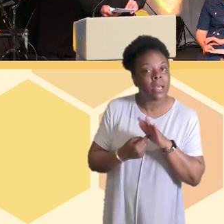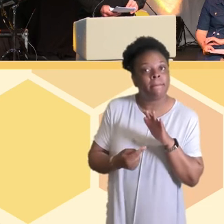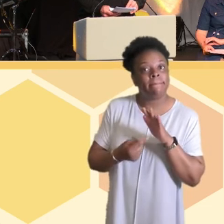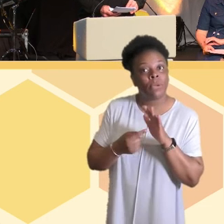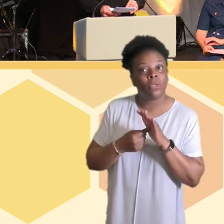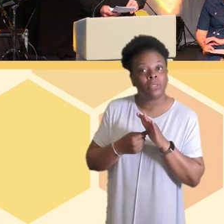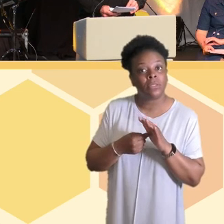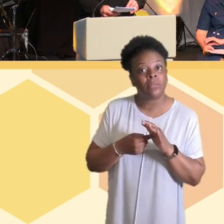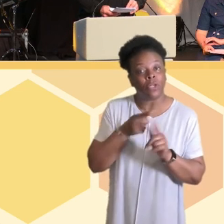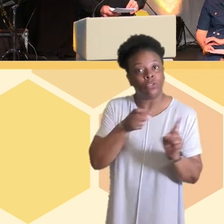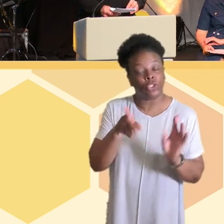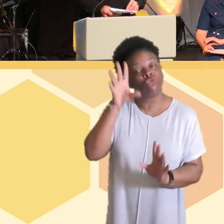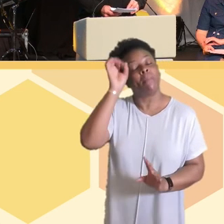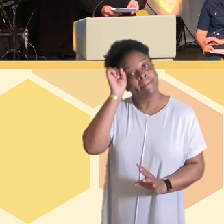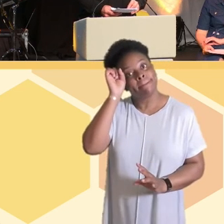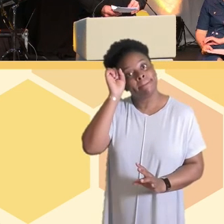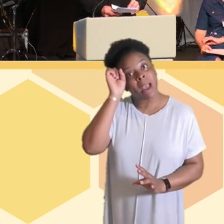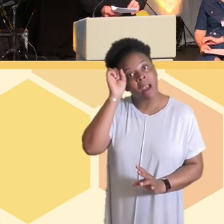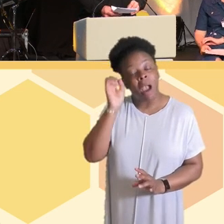COVID.